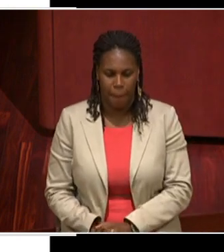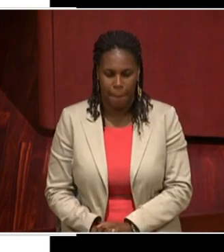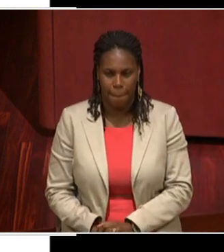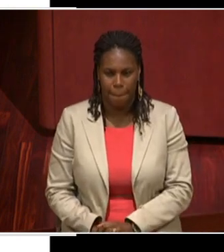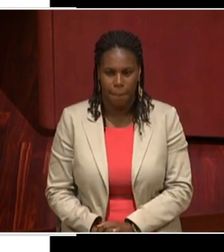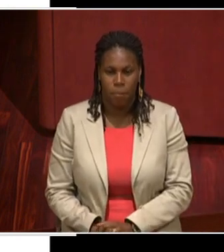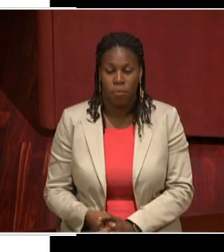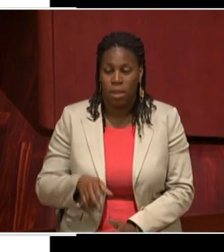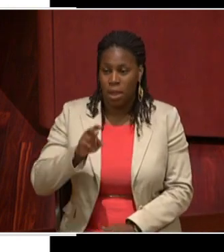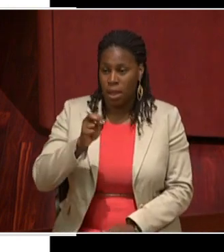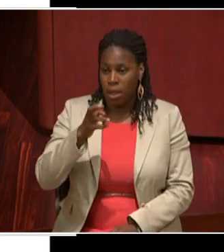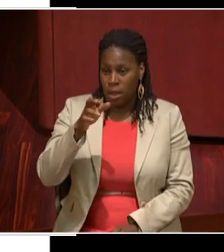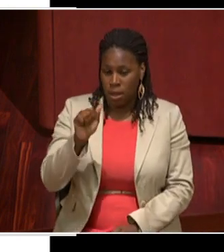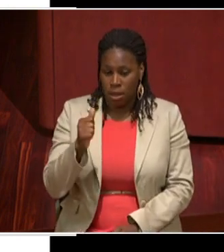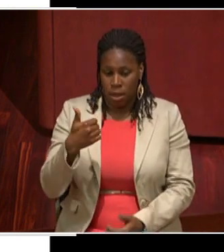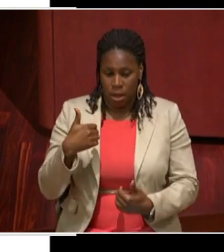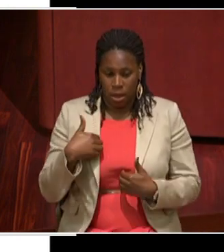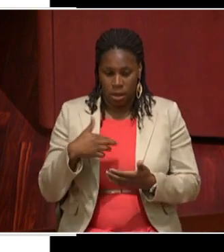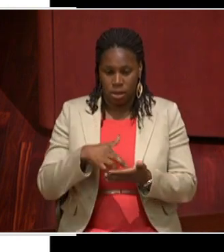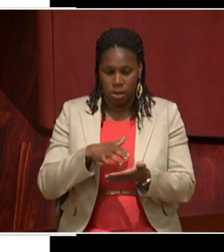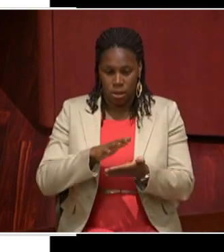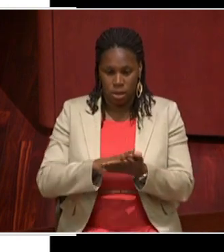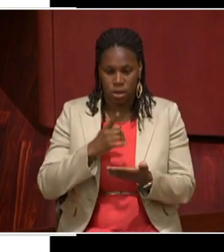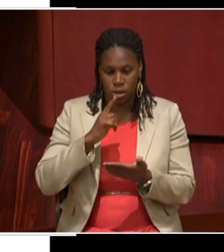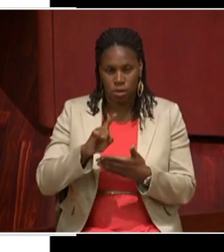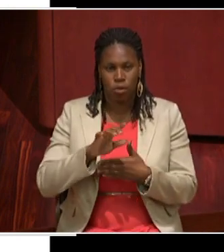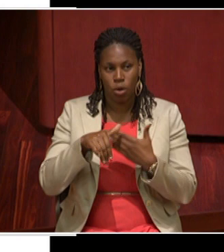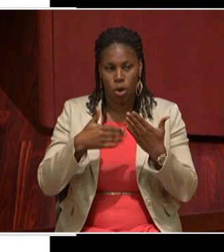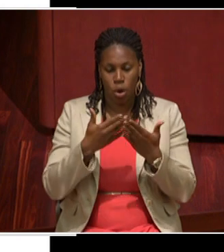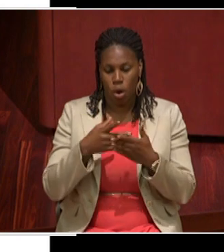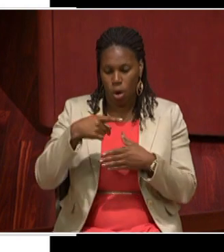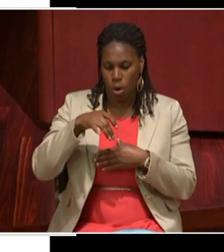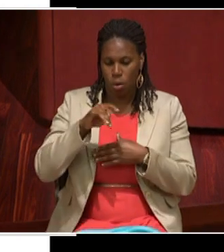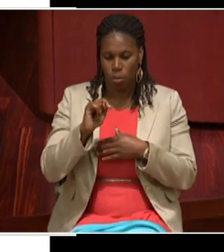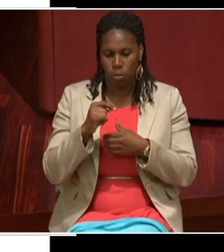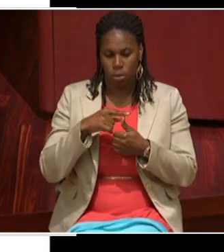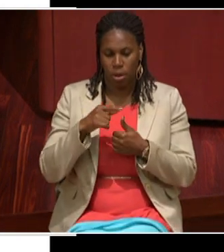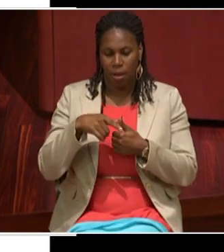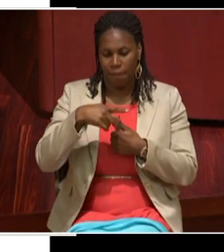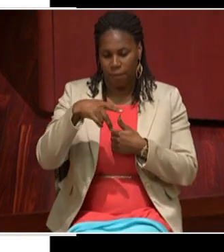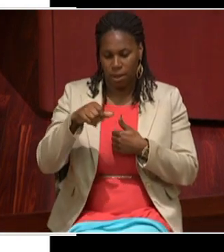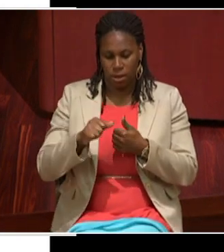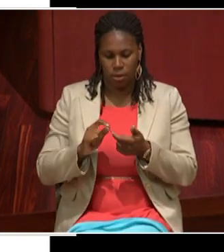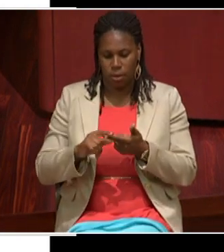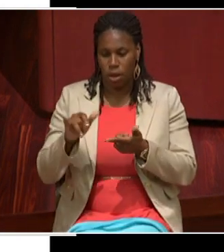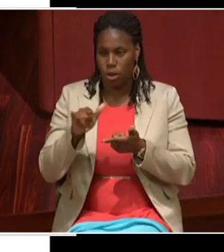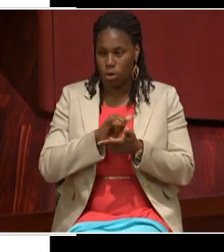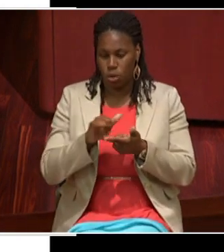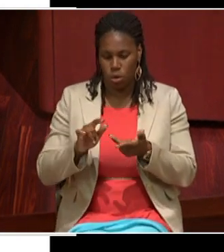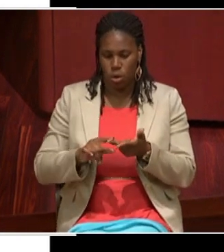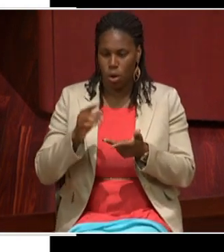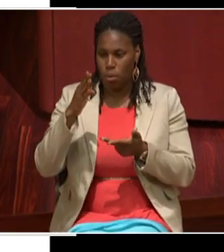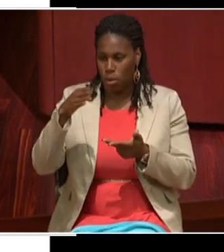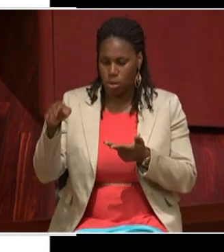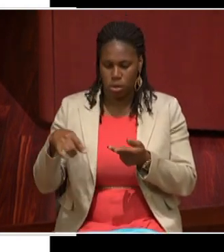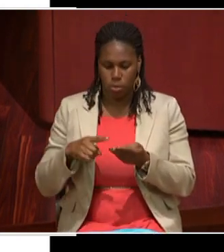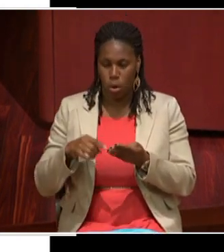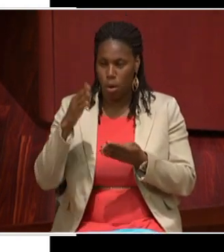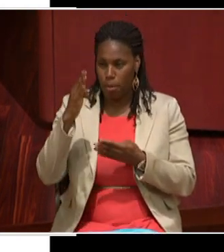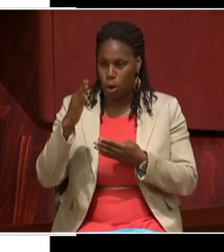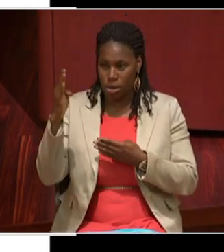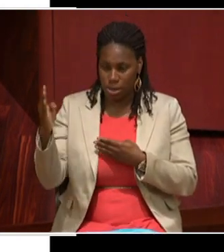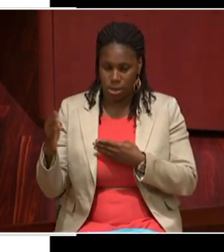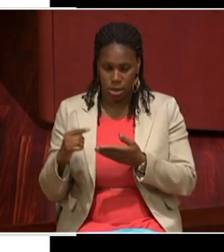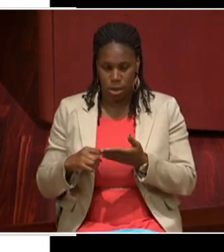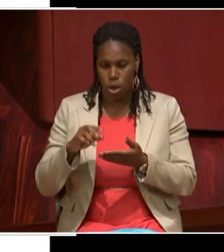The National Archives has records for every major port, including Philadelphia, New York, Baltimore, Boston,